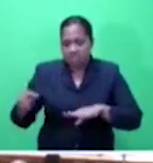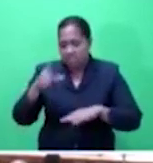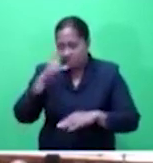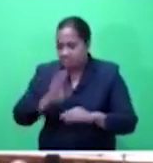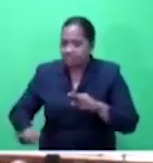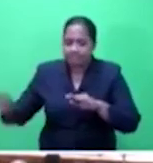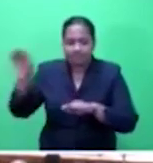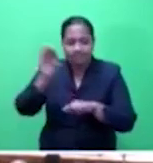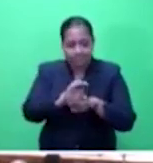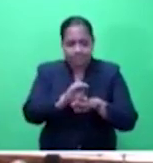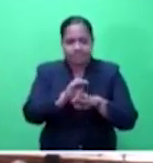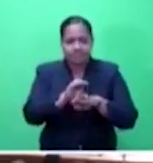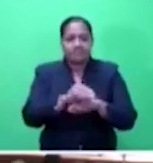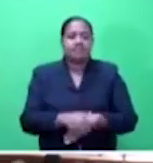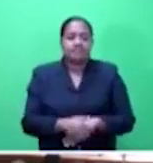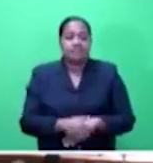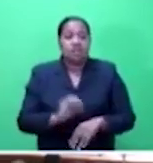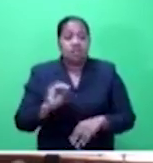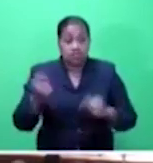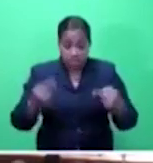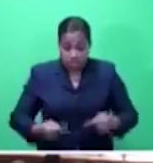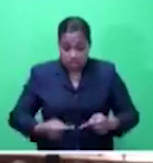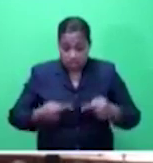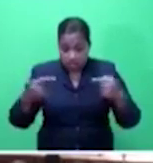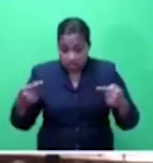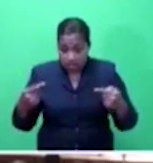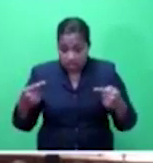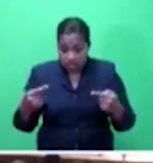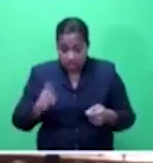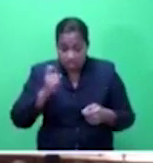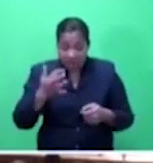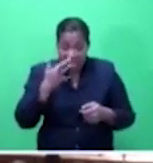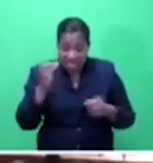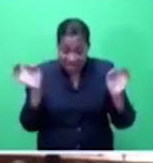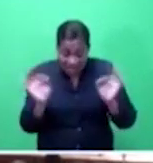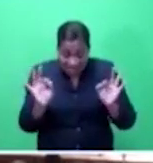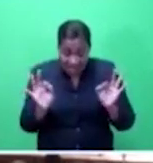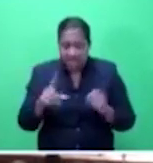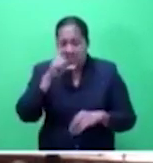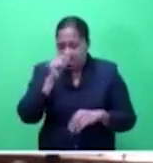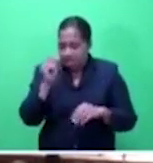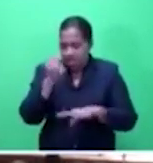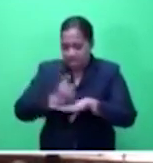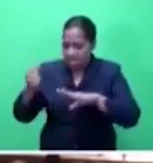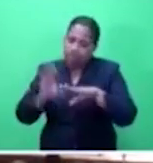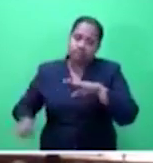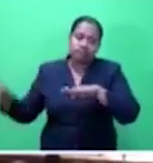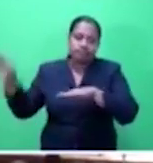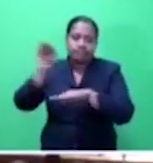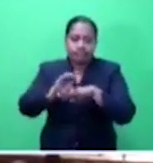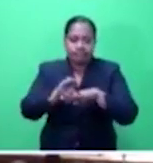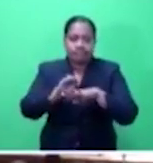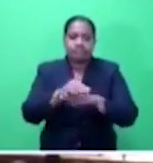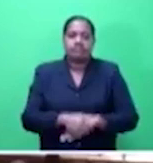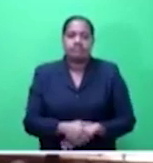amount available. And as the opposition will see, Mr. Speaker, sir, all of these combined unemployment benefits totals to about $60 million.